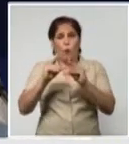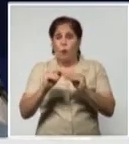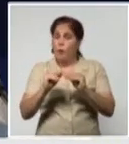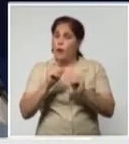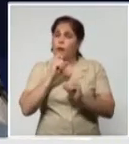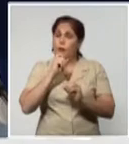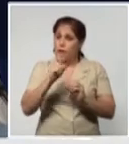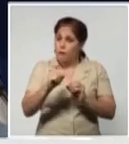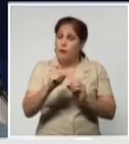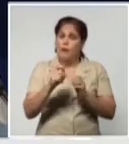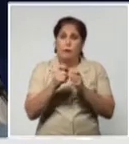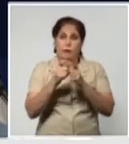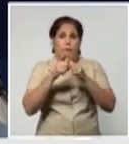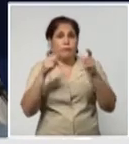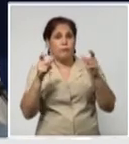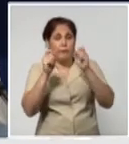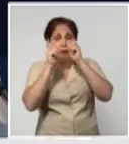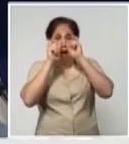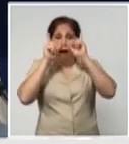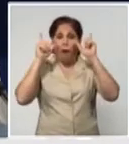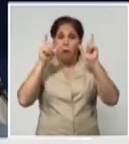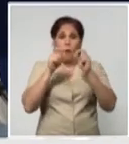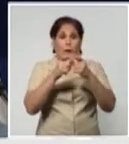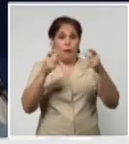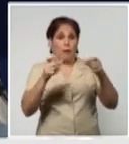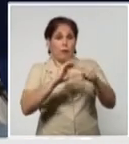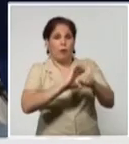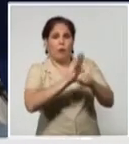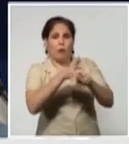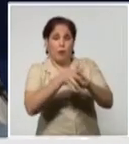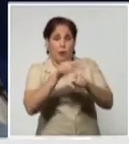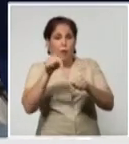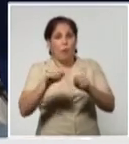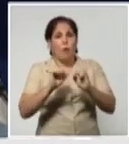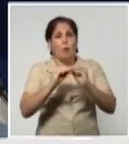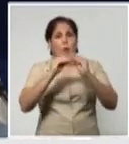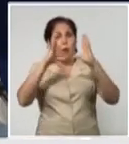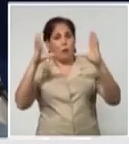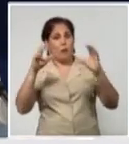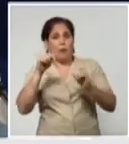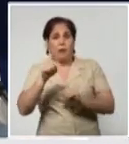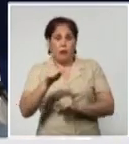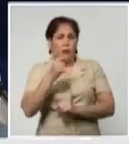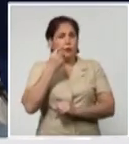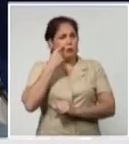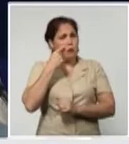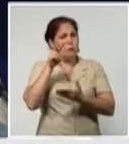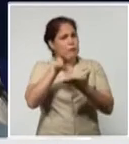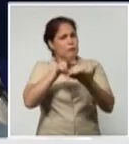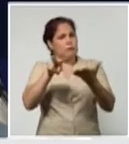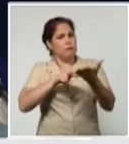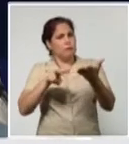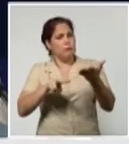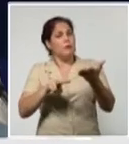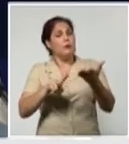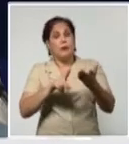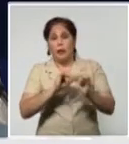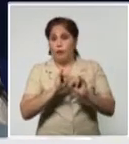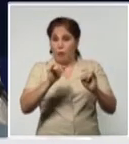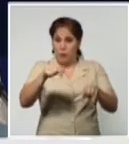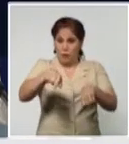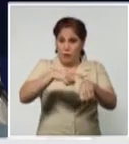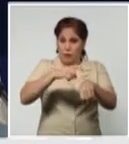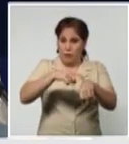very alarming, extremely alarming figures this morning. Although